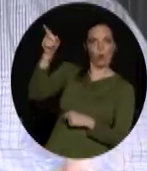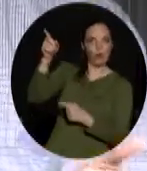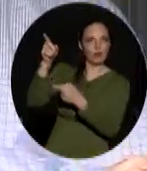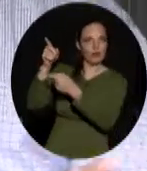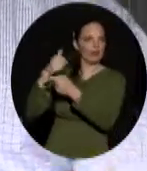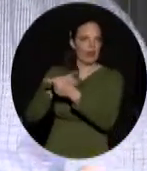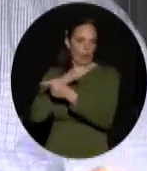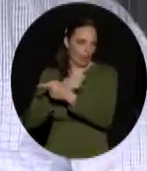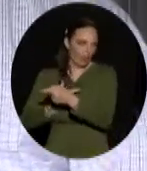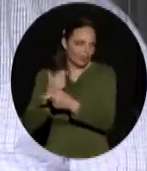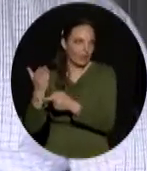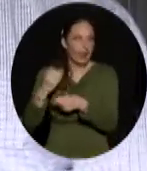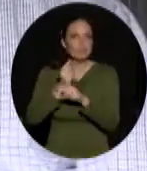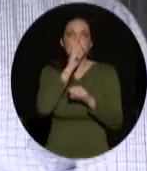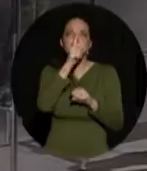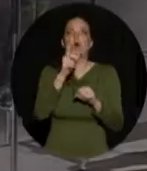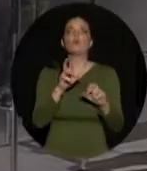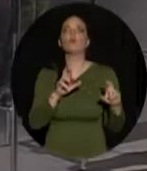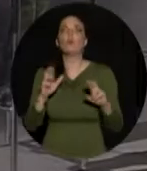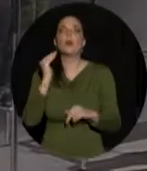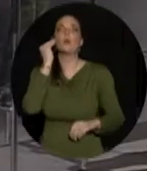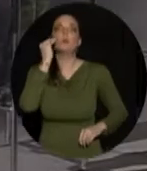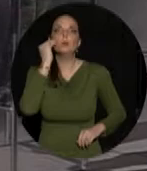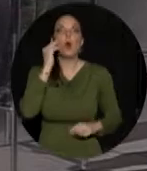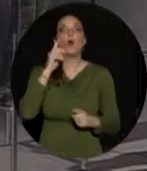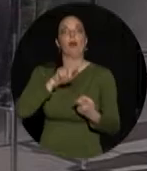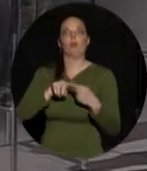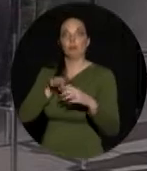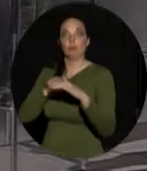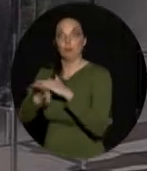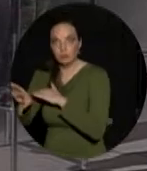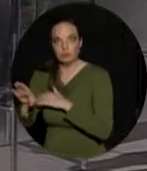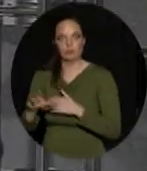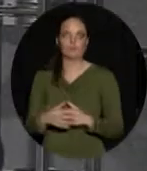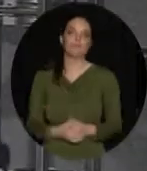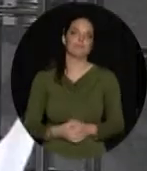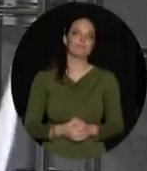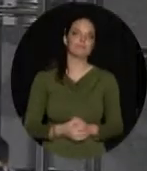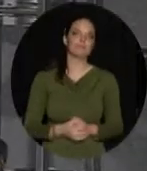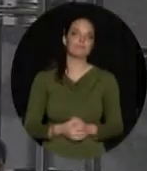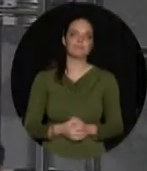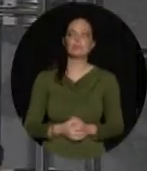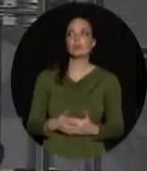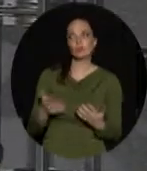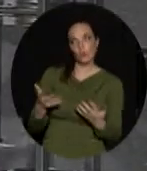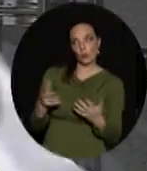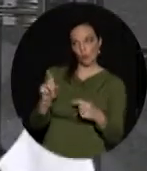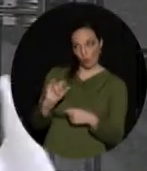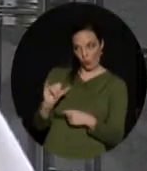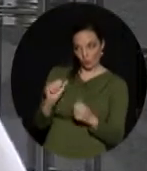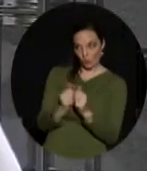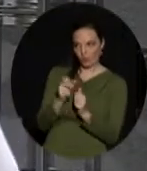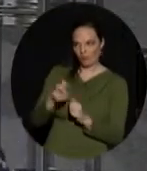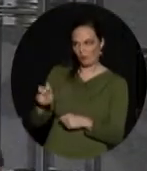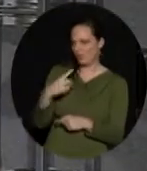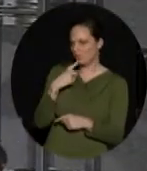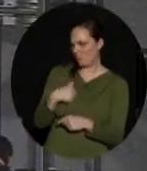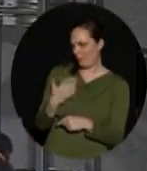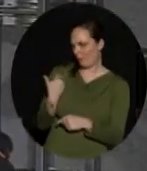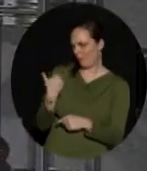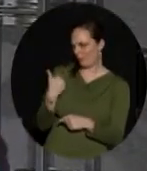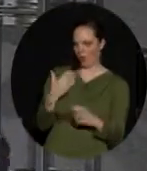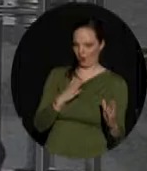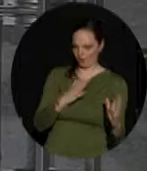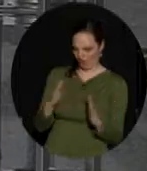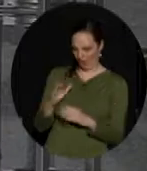not, where you don't live, making sure you're just kind of knowing what you're getting yourself into. And with traveling, you had said earlier with preparing your car,